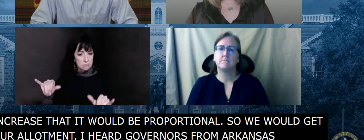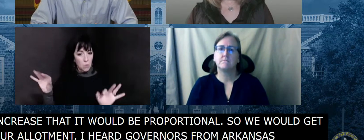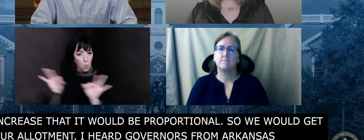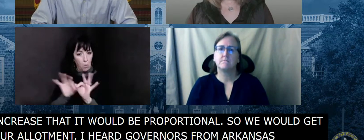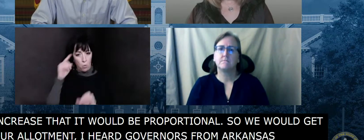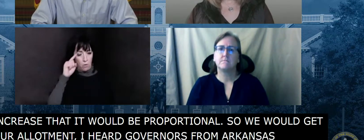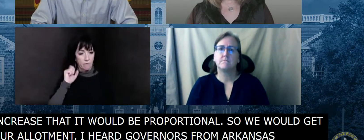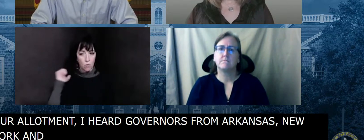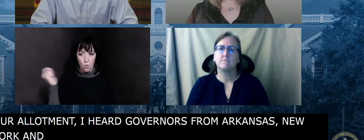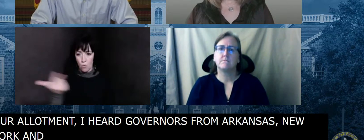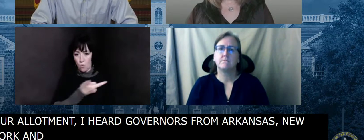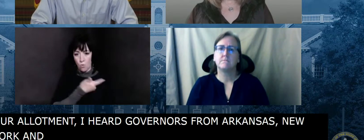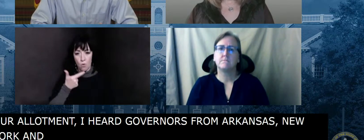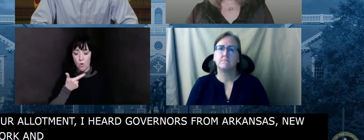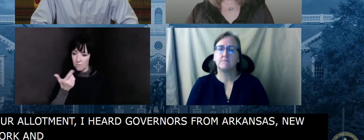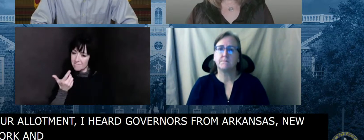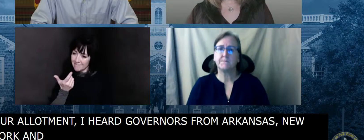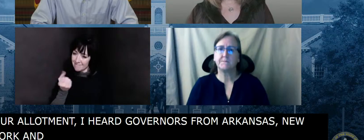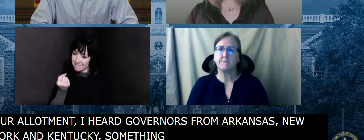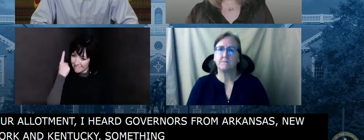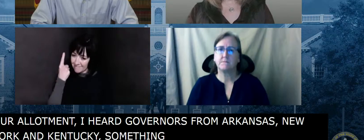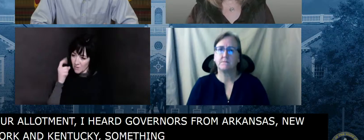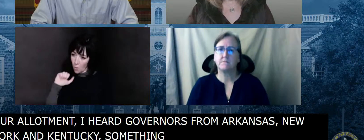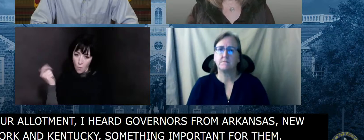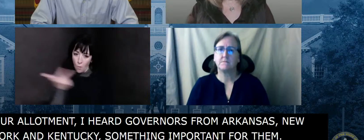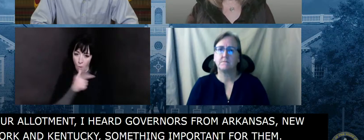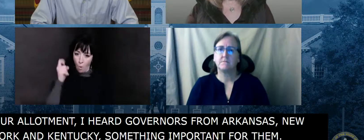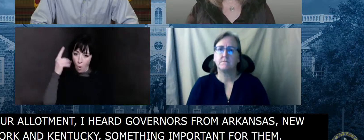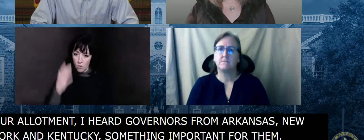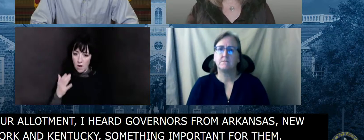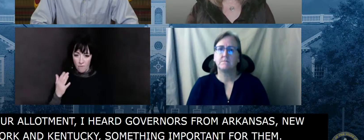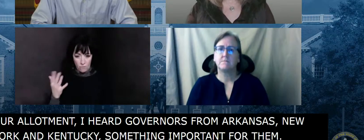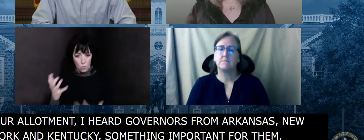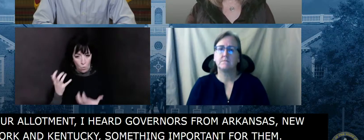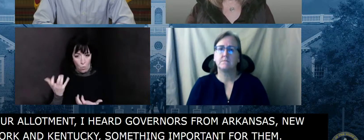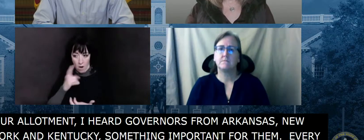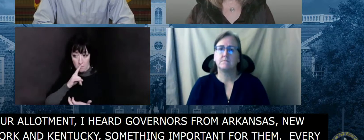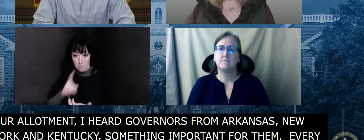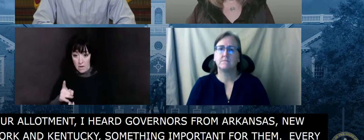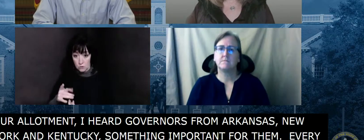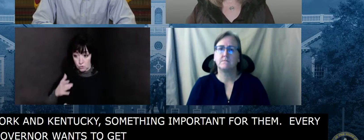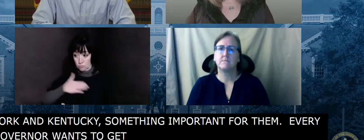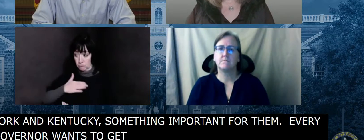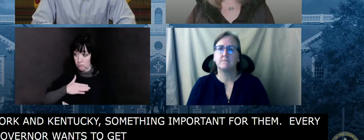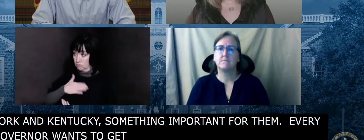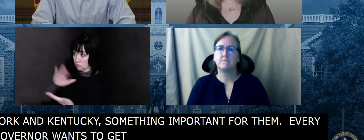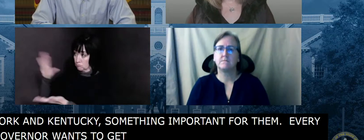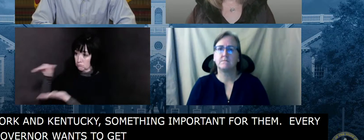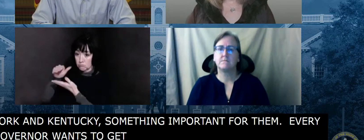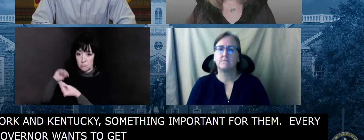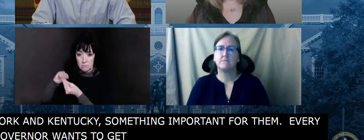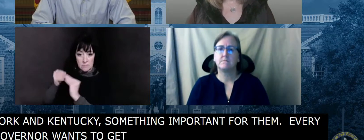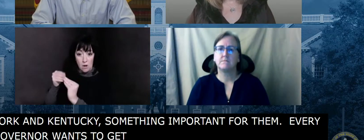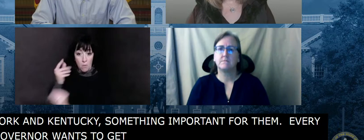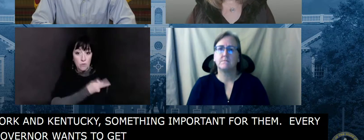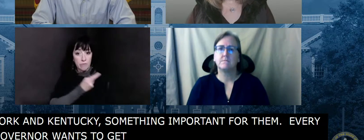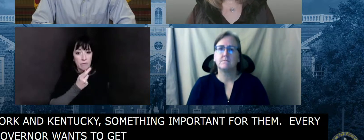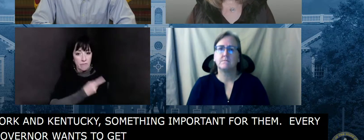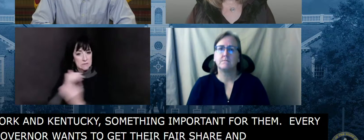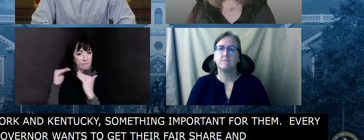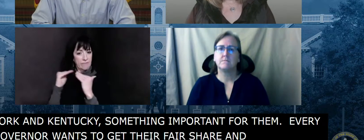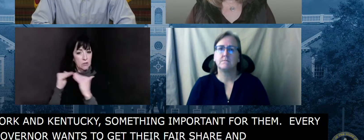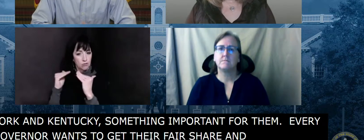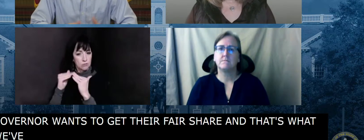Every governor wants to get proportionally their fair share, and that's what we've been told that we've